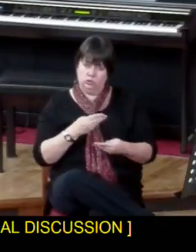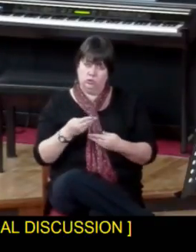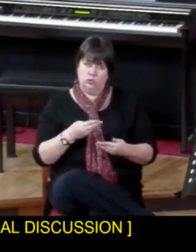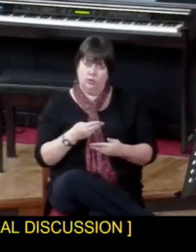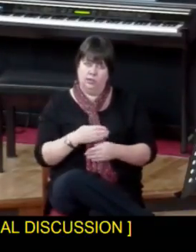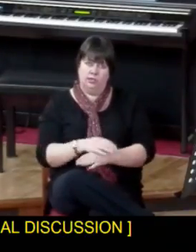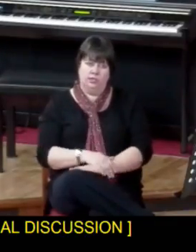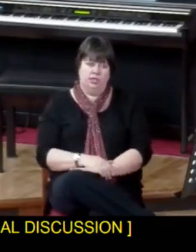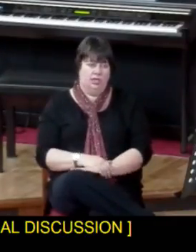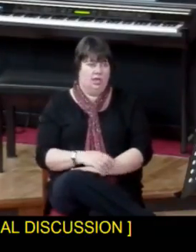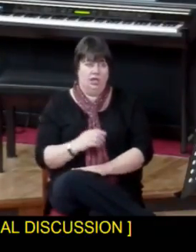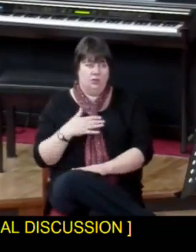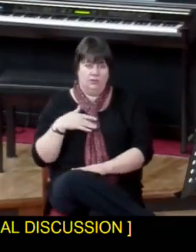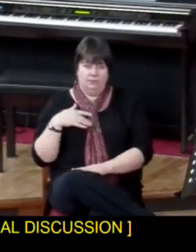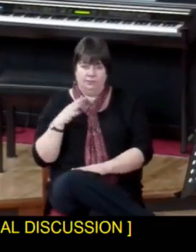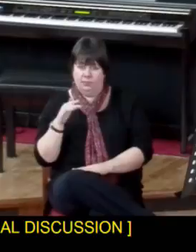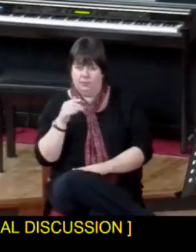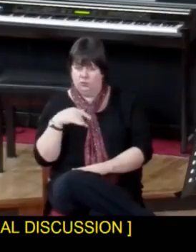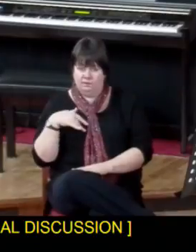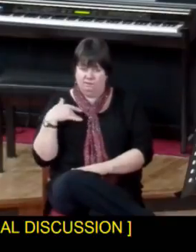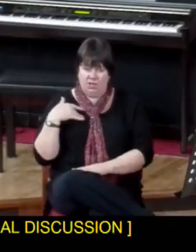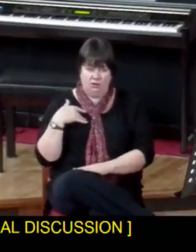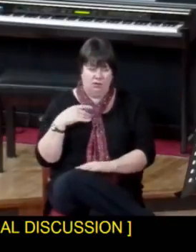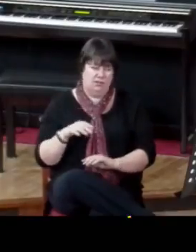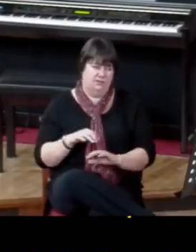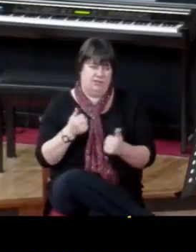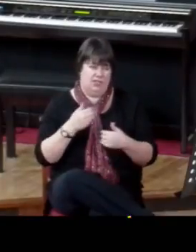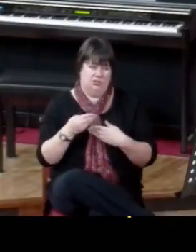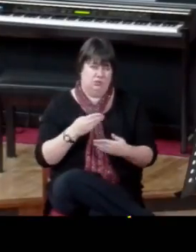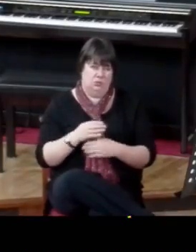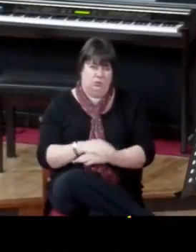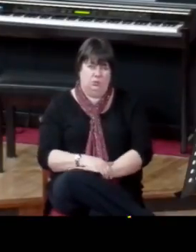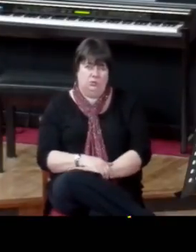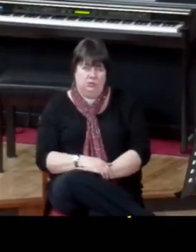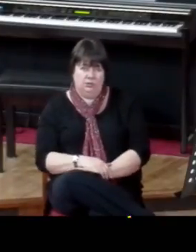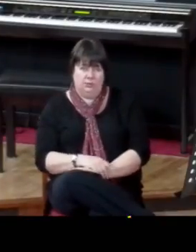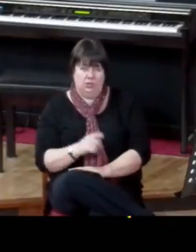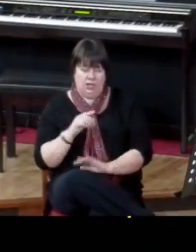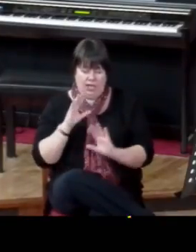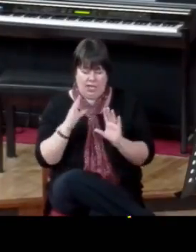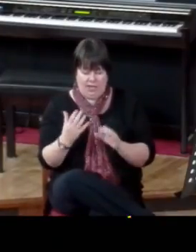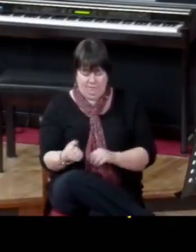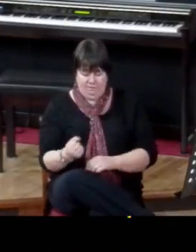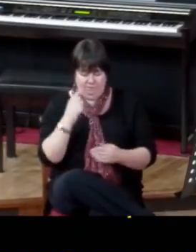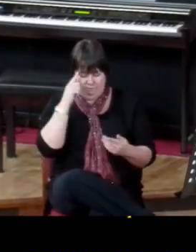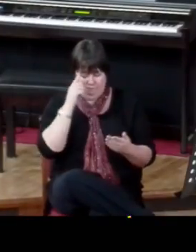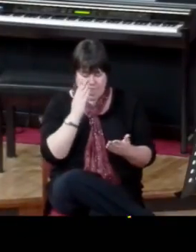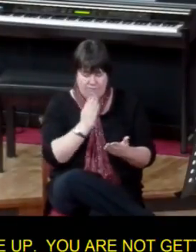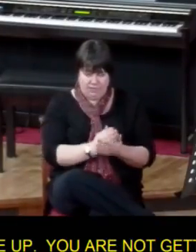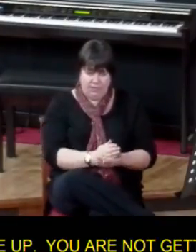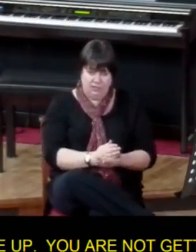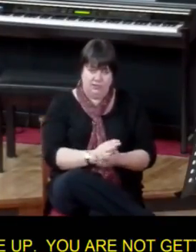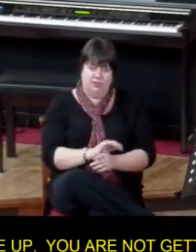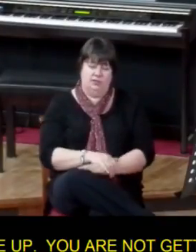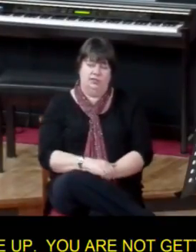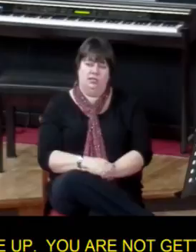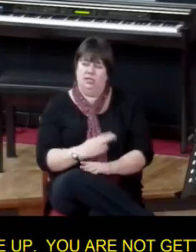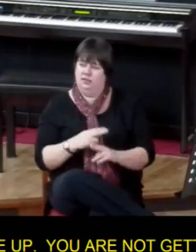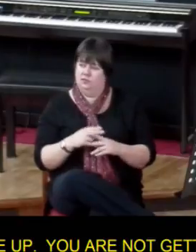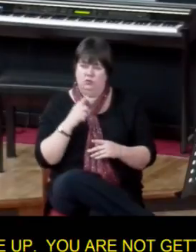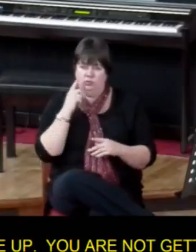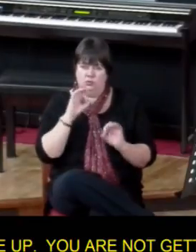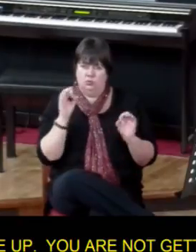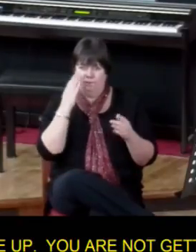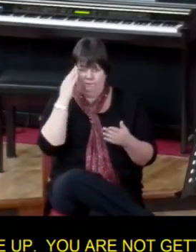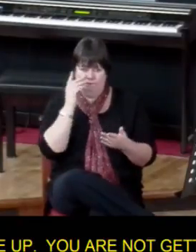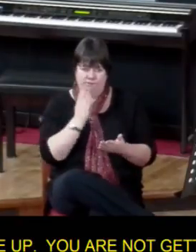you have a story. You might not think it's spectacular, but you have a story. You have a faith, or you wouldn't be here.